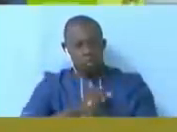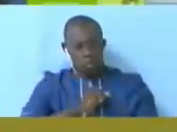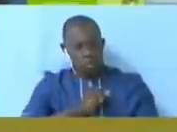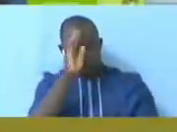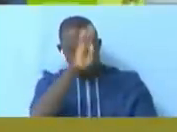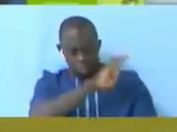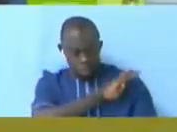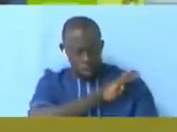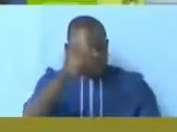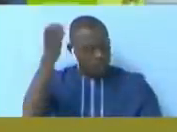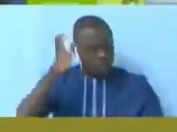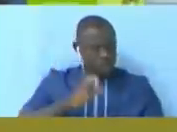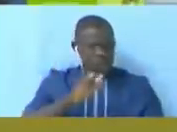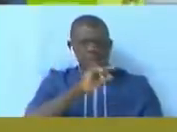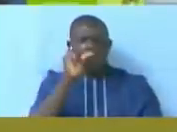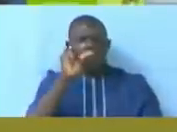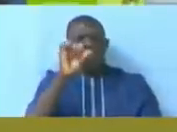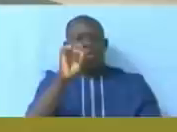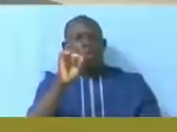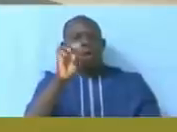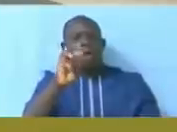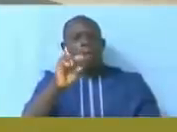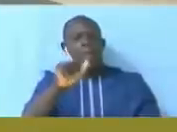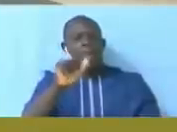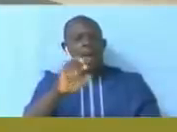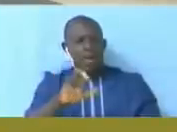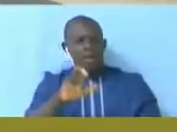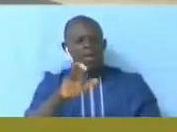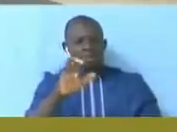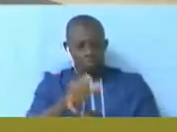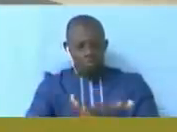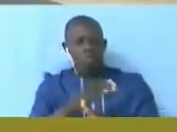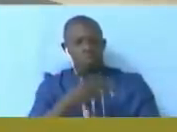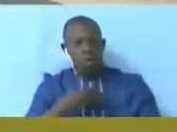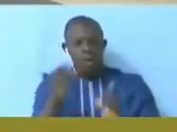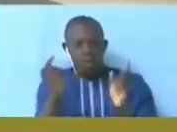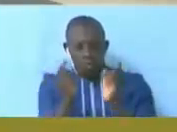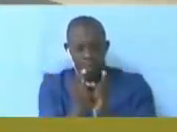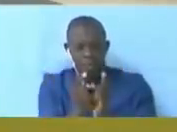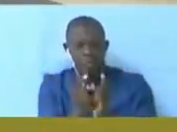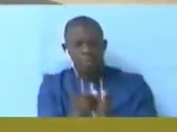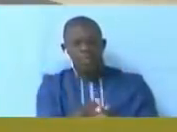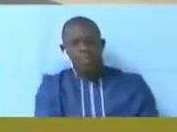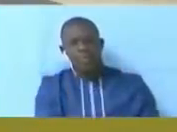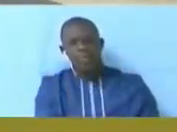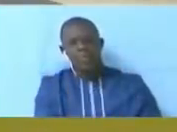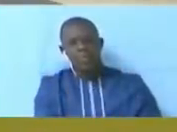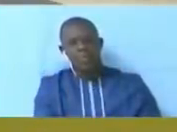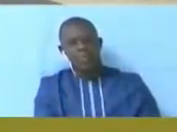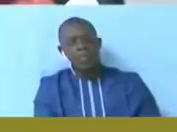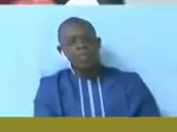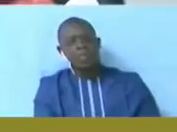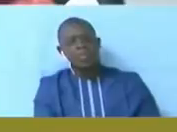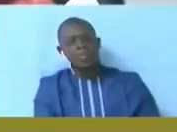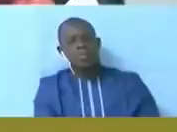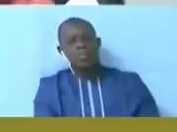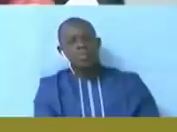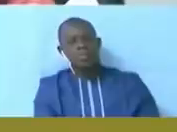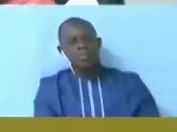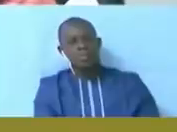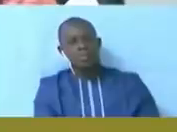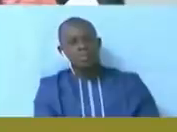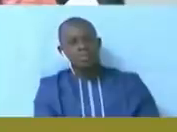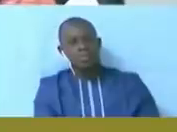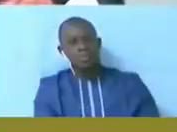wekla officer of Farafenye, purukana asanao badin dojije, ikafumeye Omar, aduo Omar, weyatara